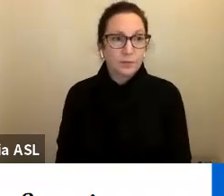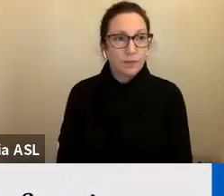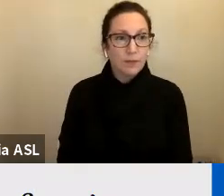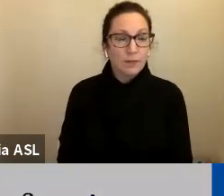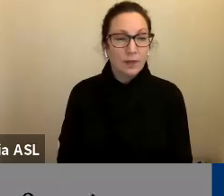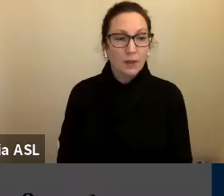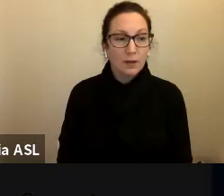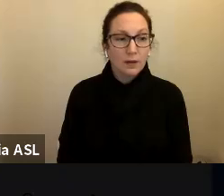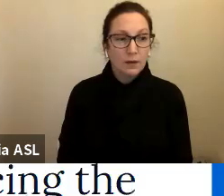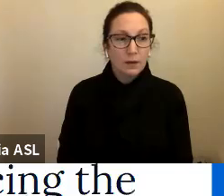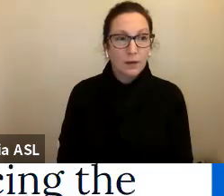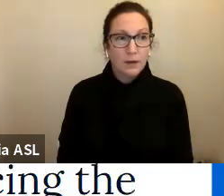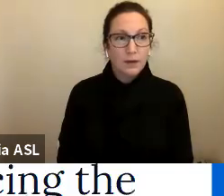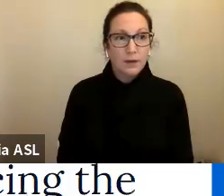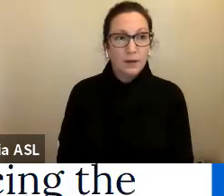Next slide, please.